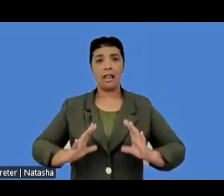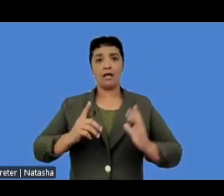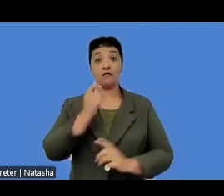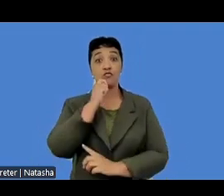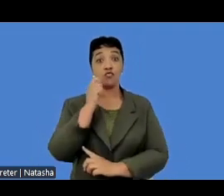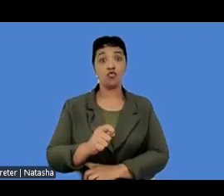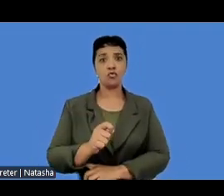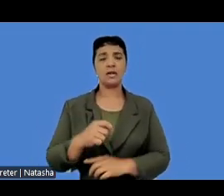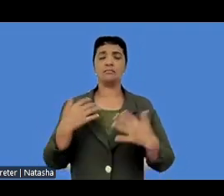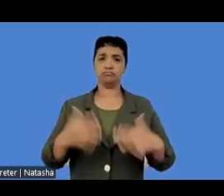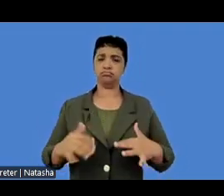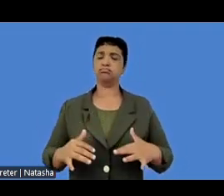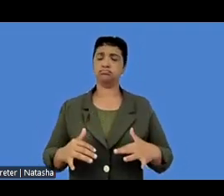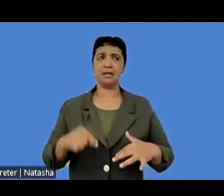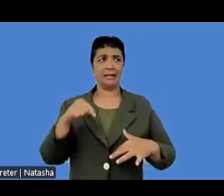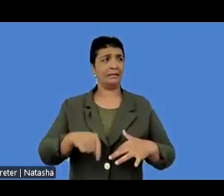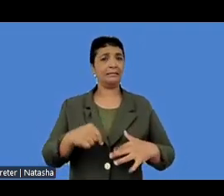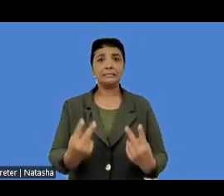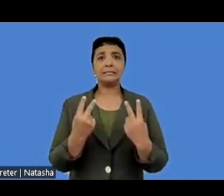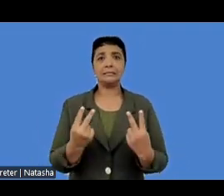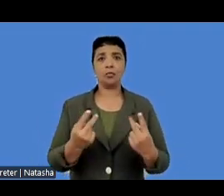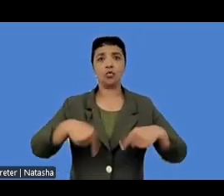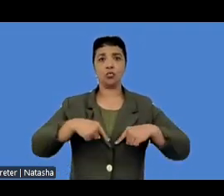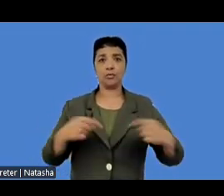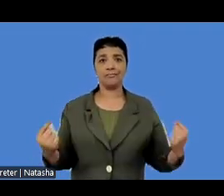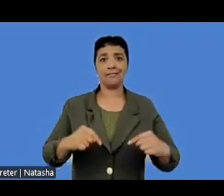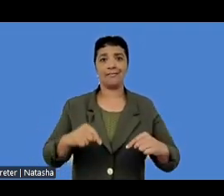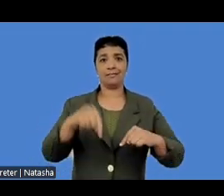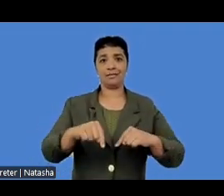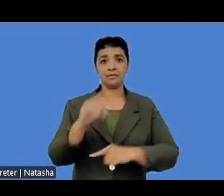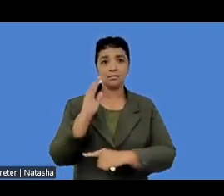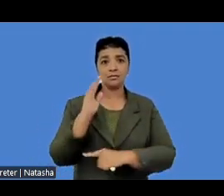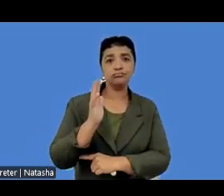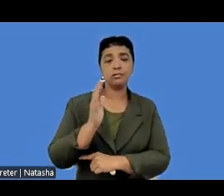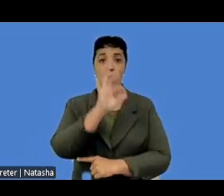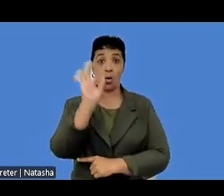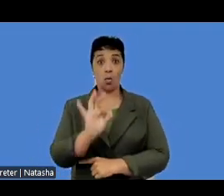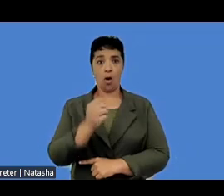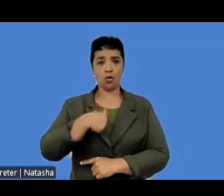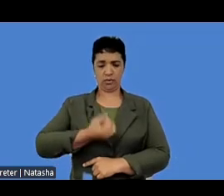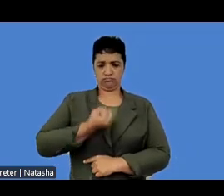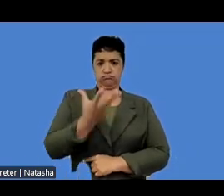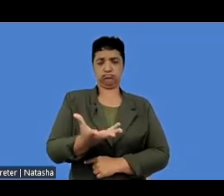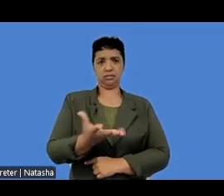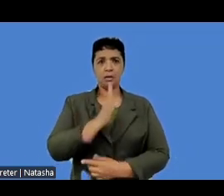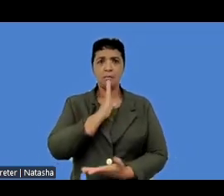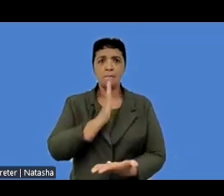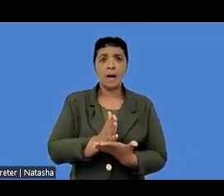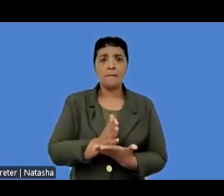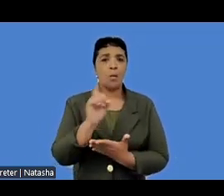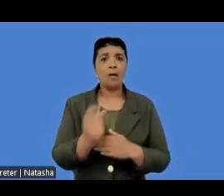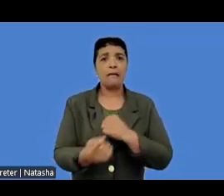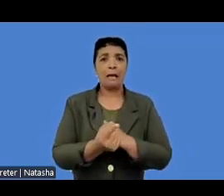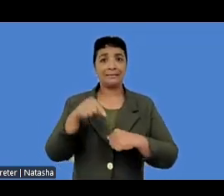really important to have such a floor and to tell the truth about an ongoing armed